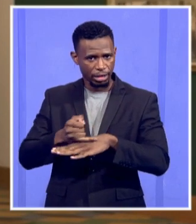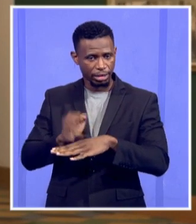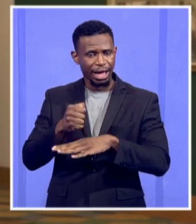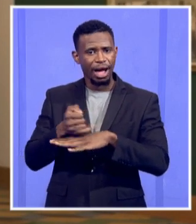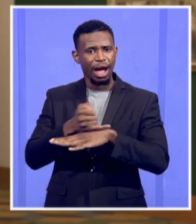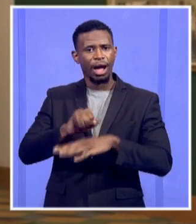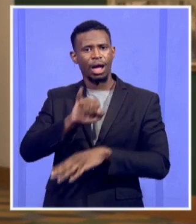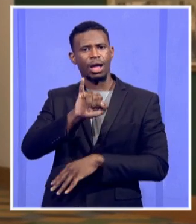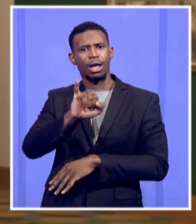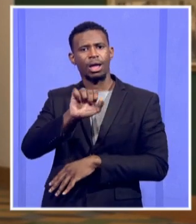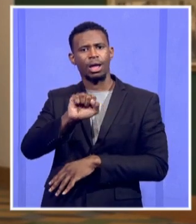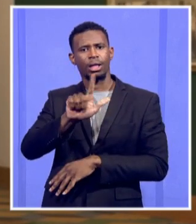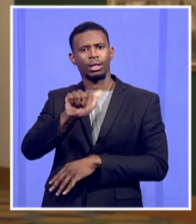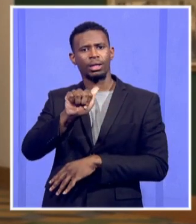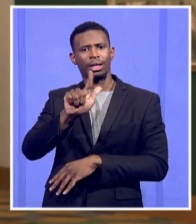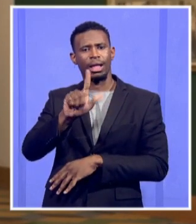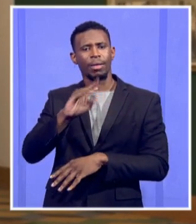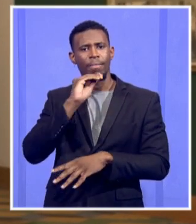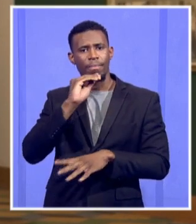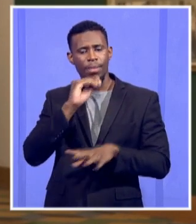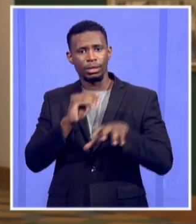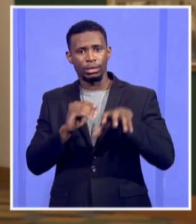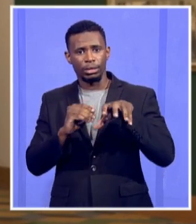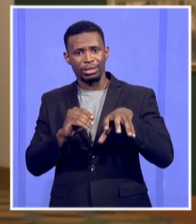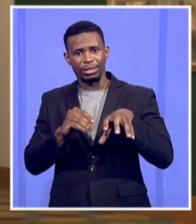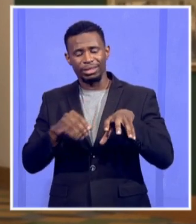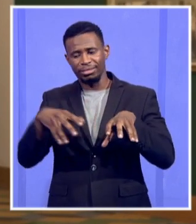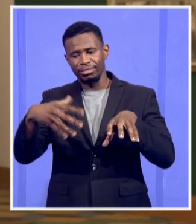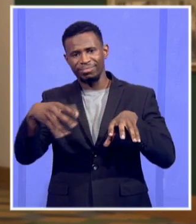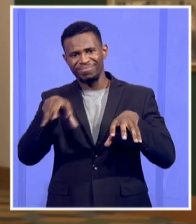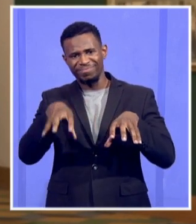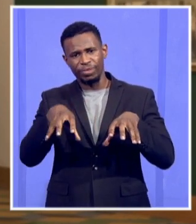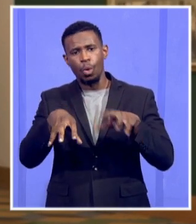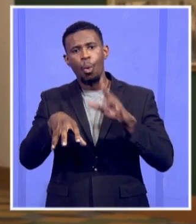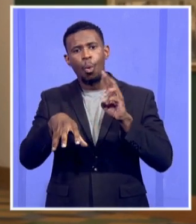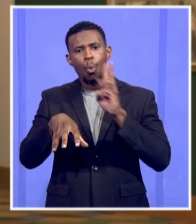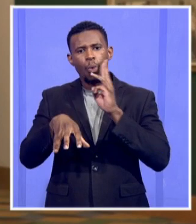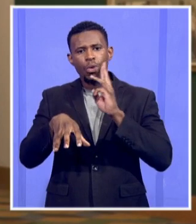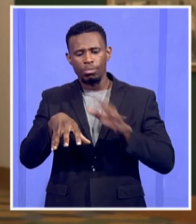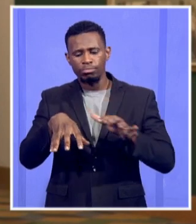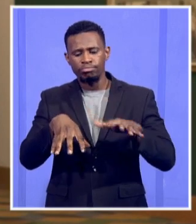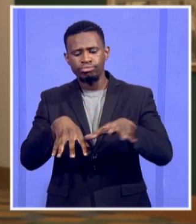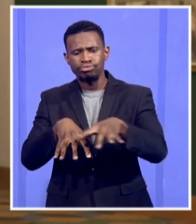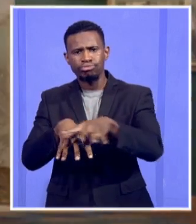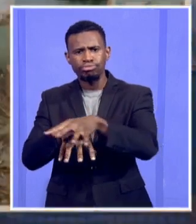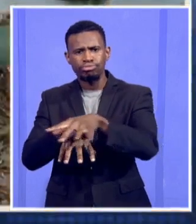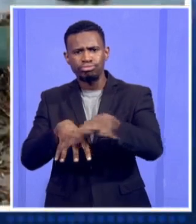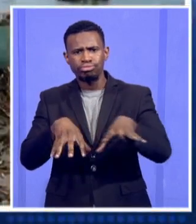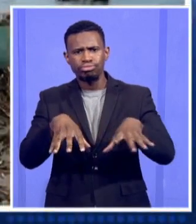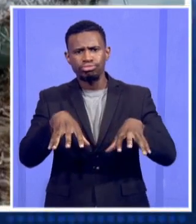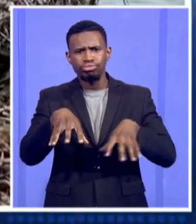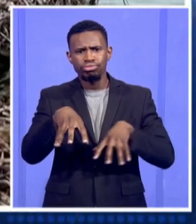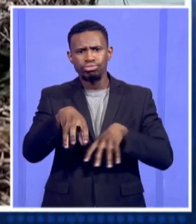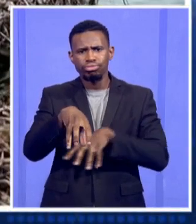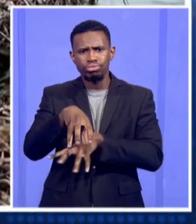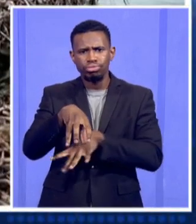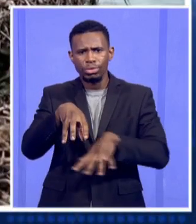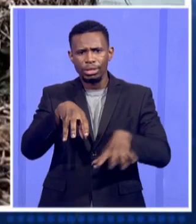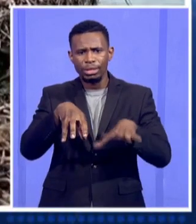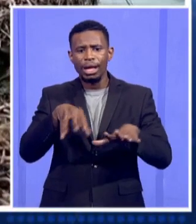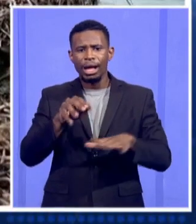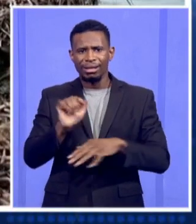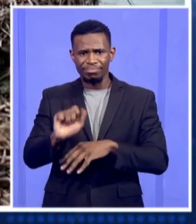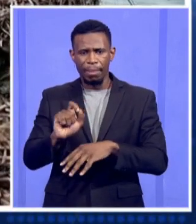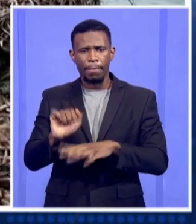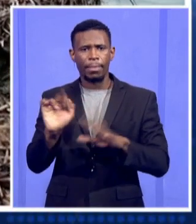suffering. We'll also look at Africa in relation to the Horn of Africa, where there is drought and people are suffering, which is leading